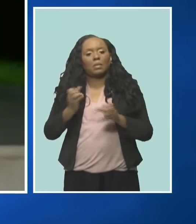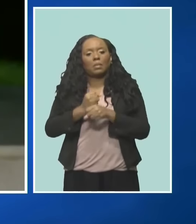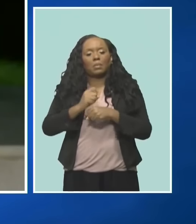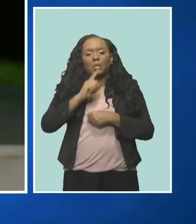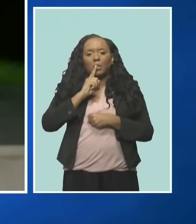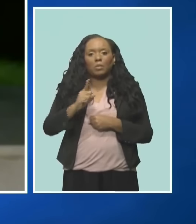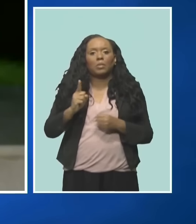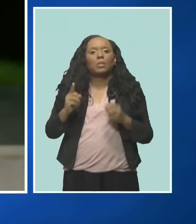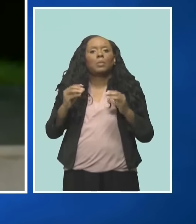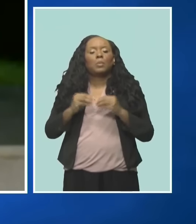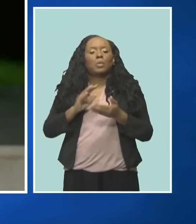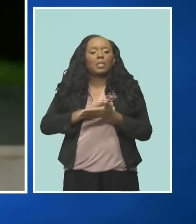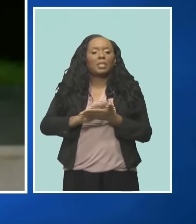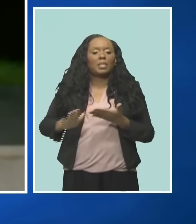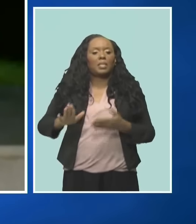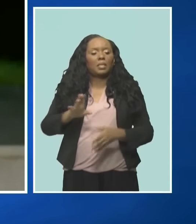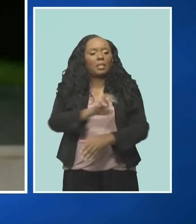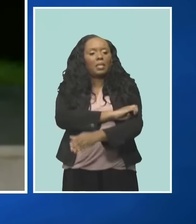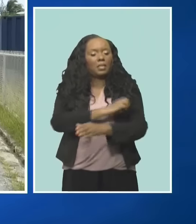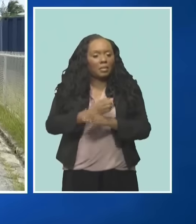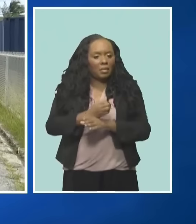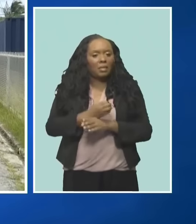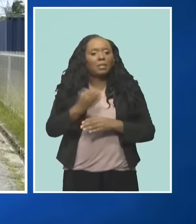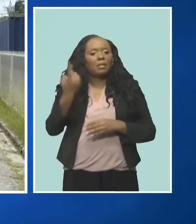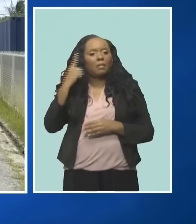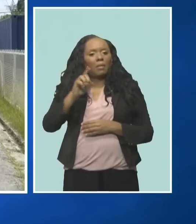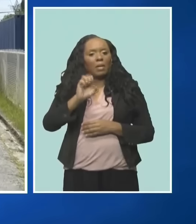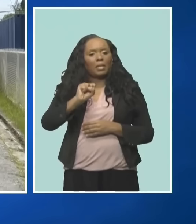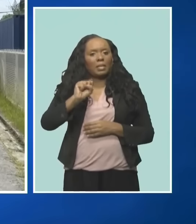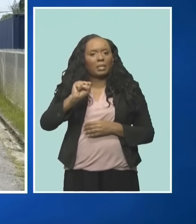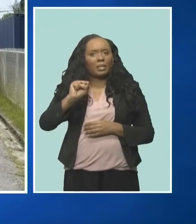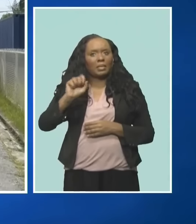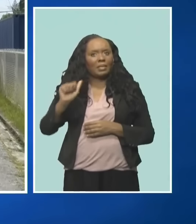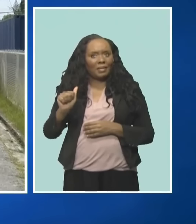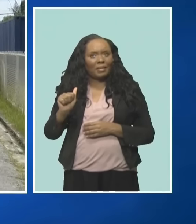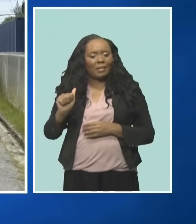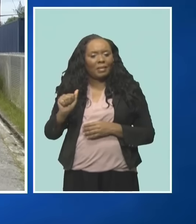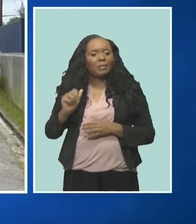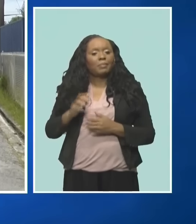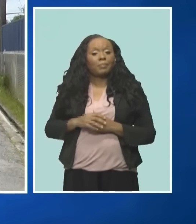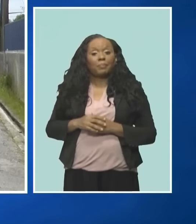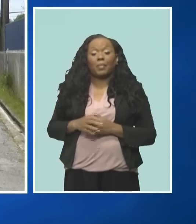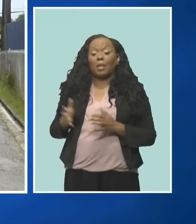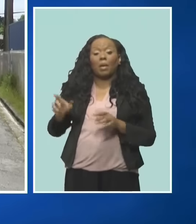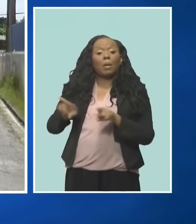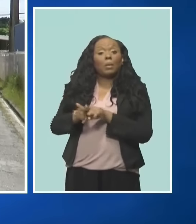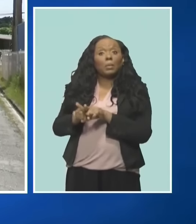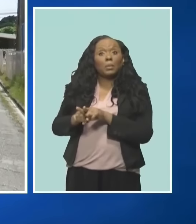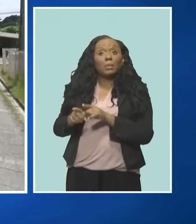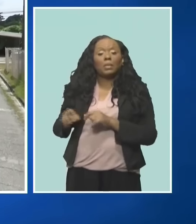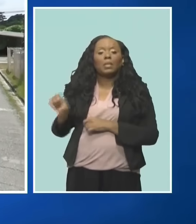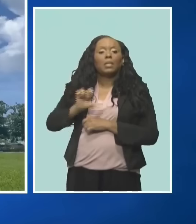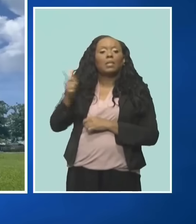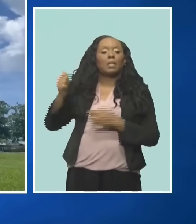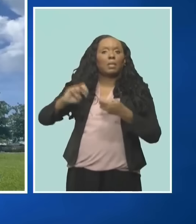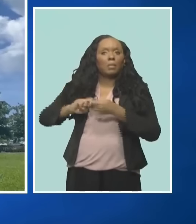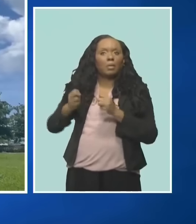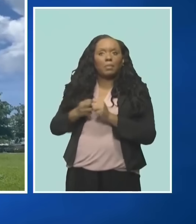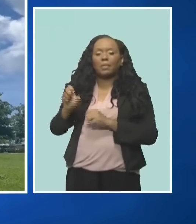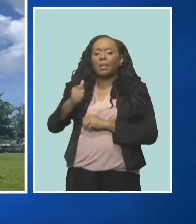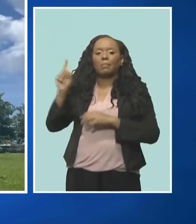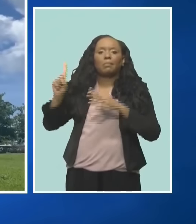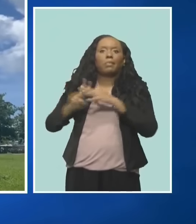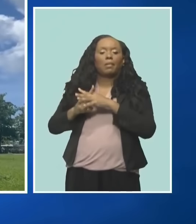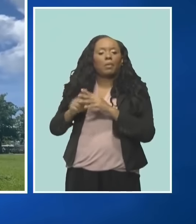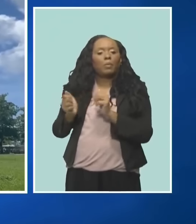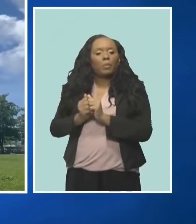and greener energy with respect to the SSA. Even as government deals with that issue, it is also dealing with another involving the